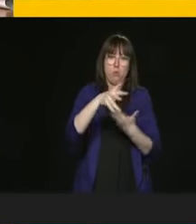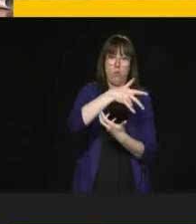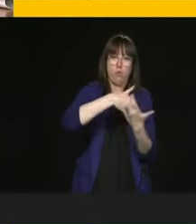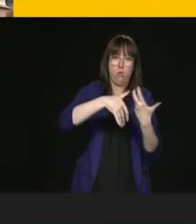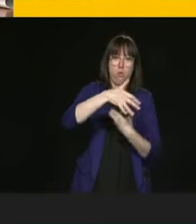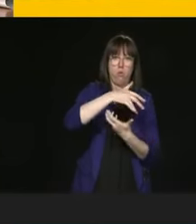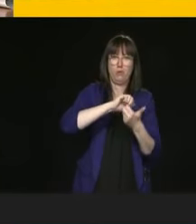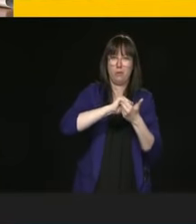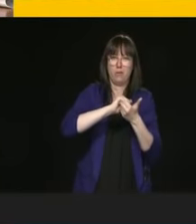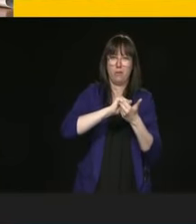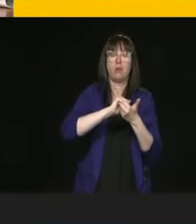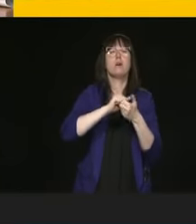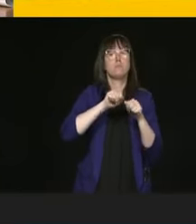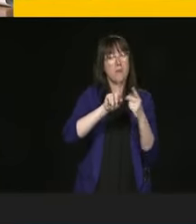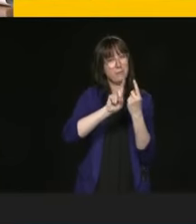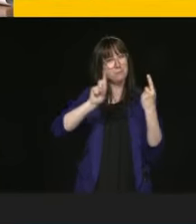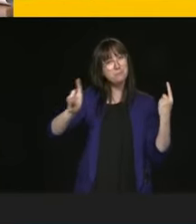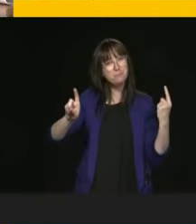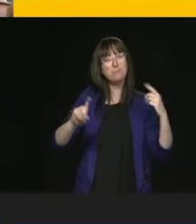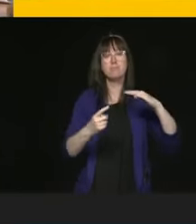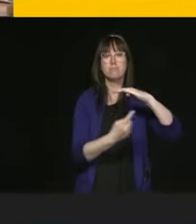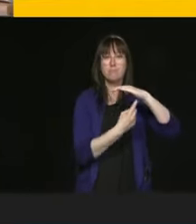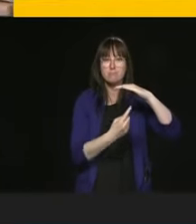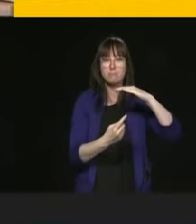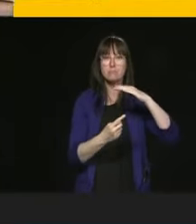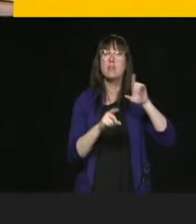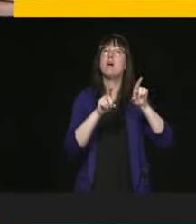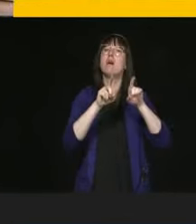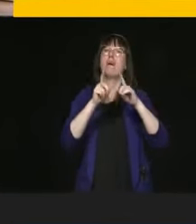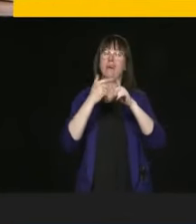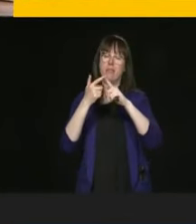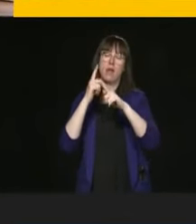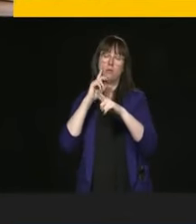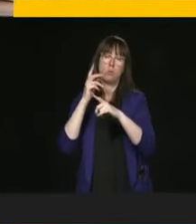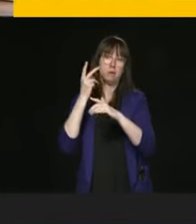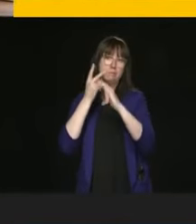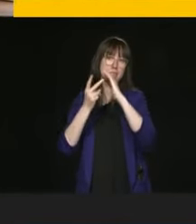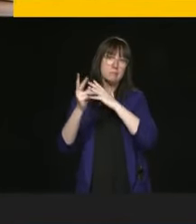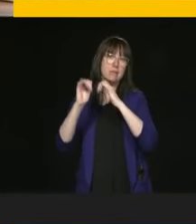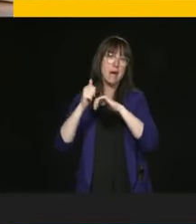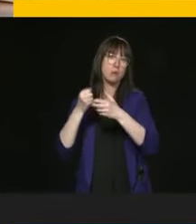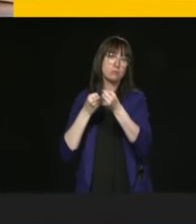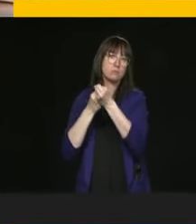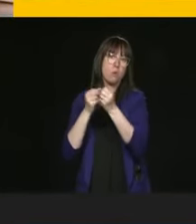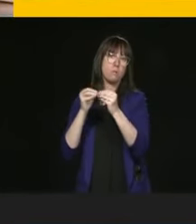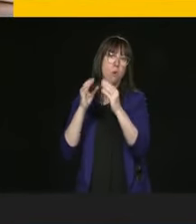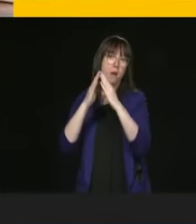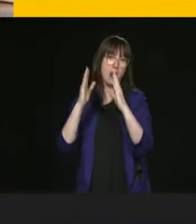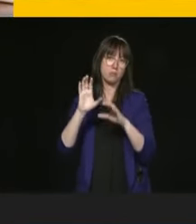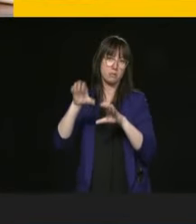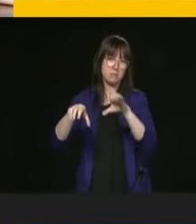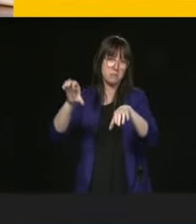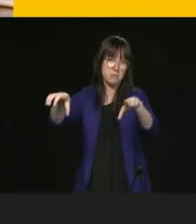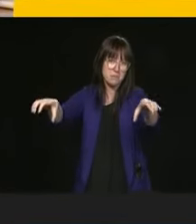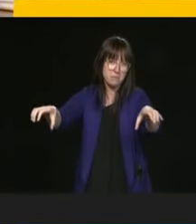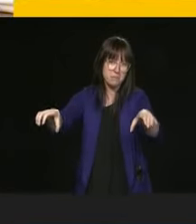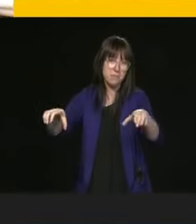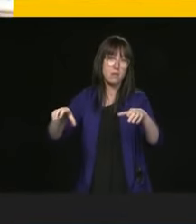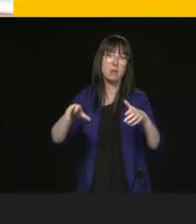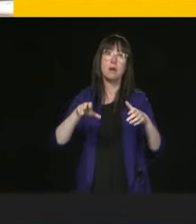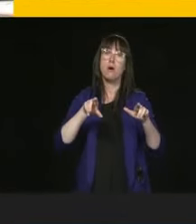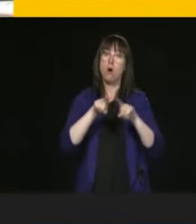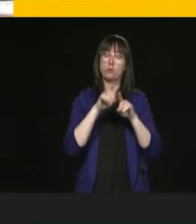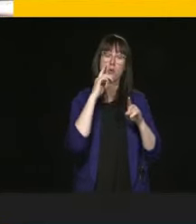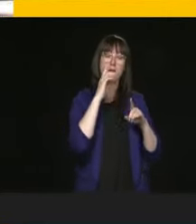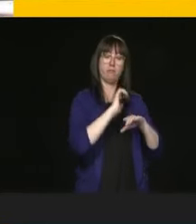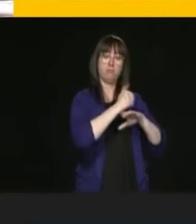longer-term housing challenges as well, trying to actually create a safe space in order to actually provide